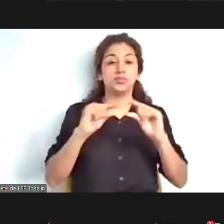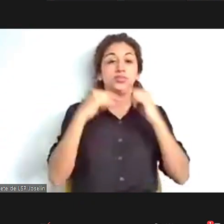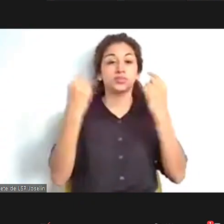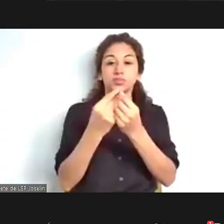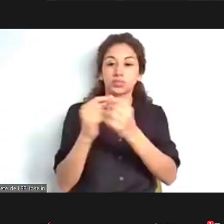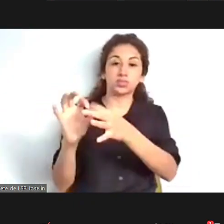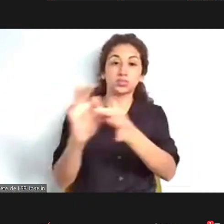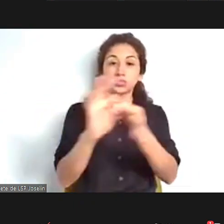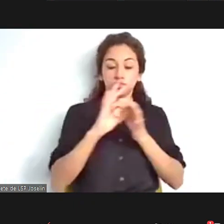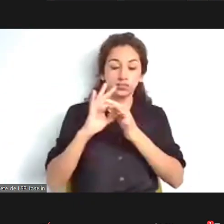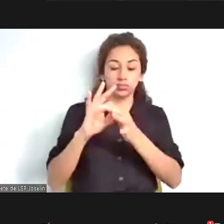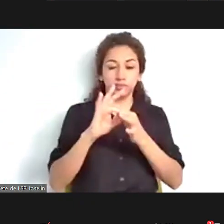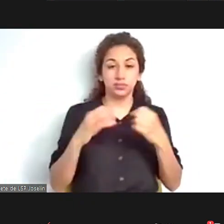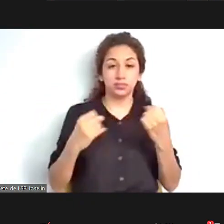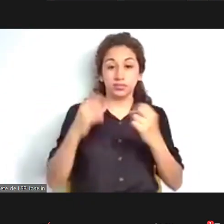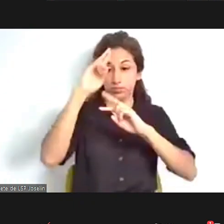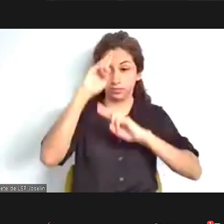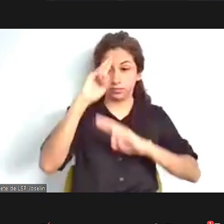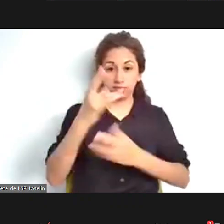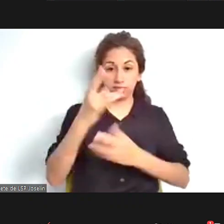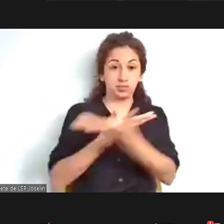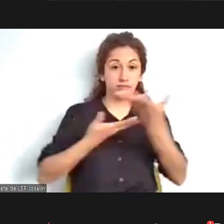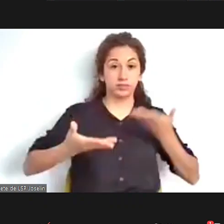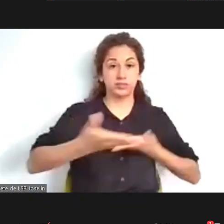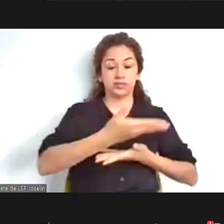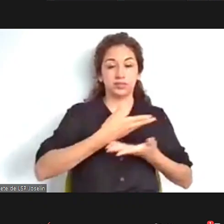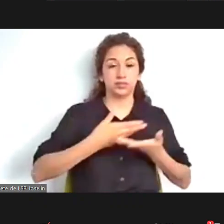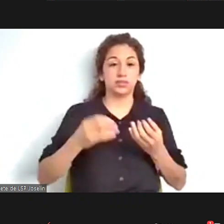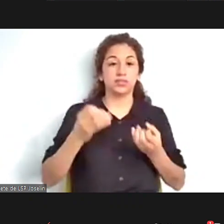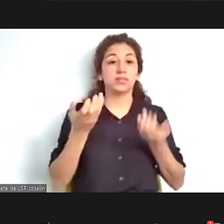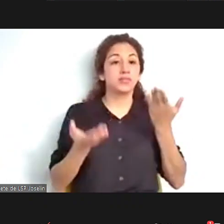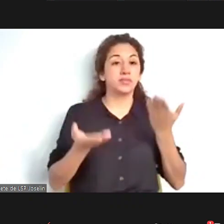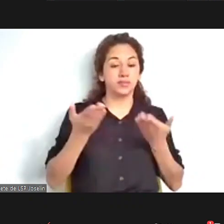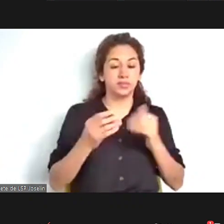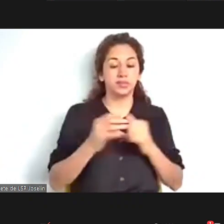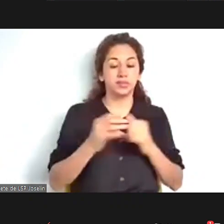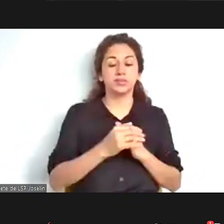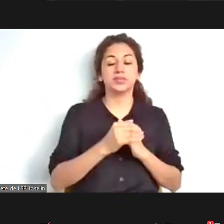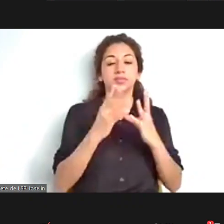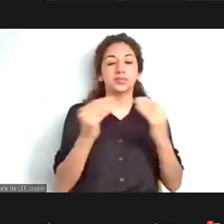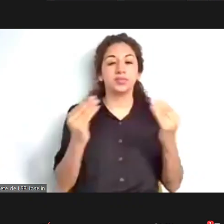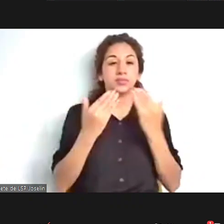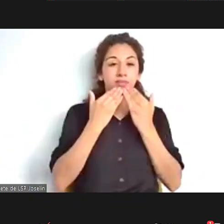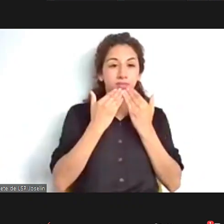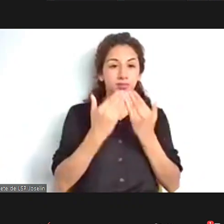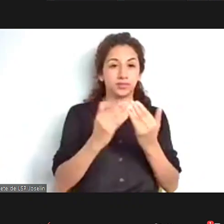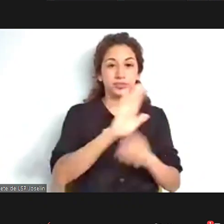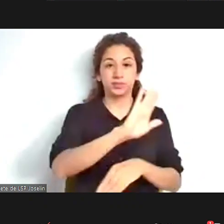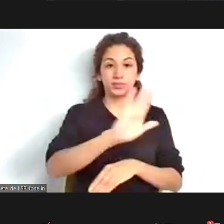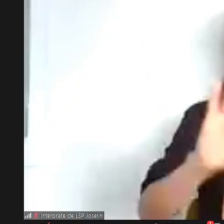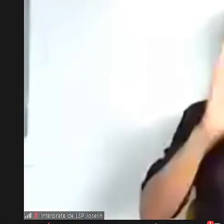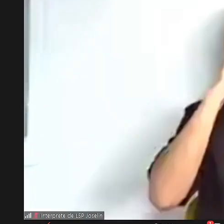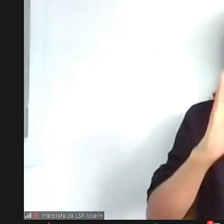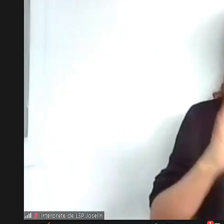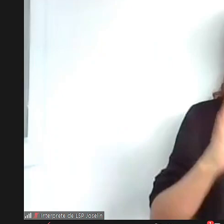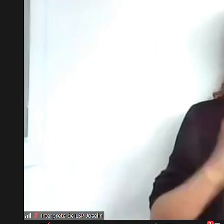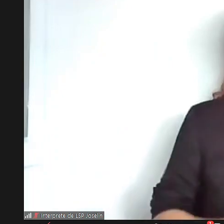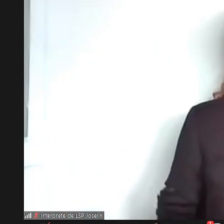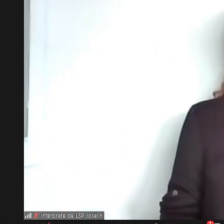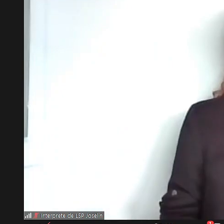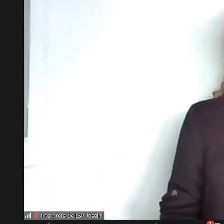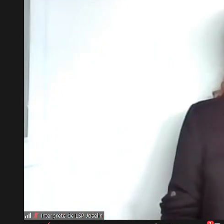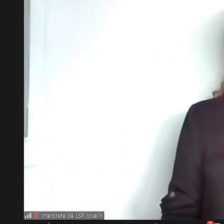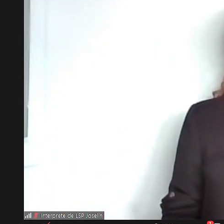the accountability and the mutual respect understanding good laws and checks and balances thank you very much for your